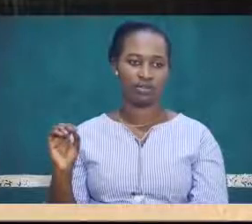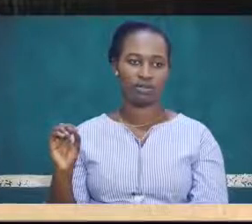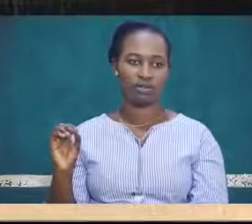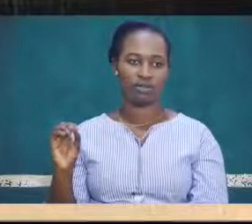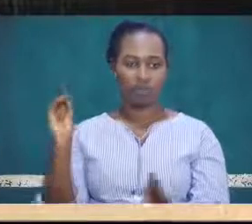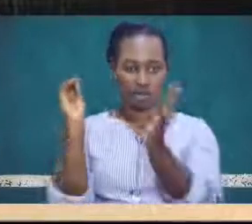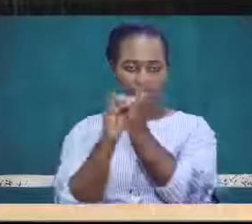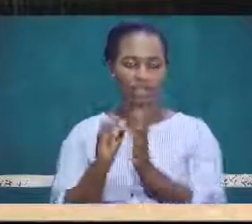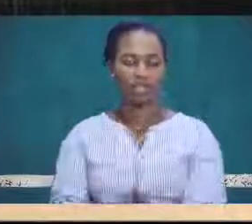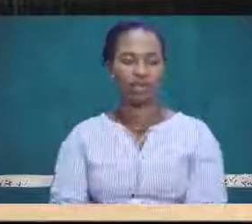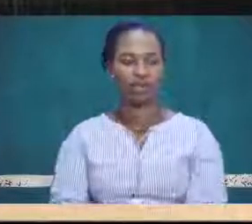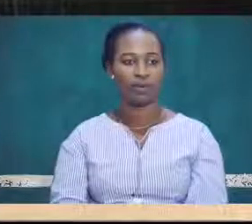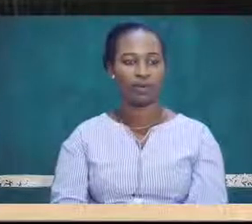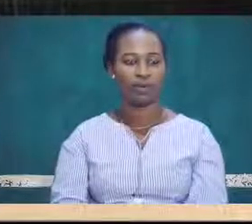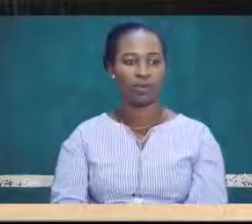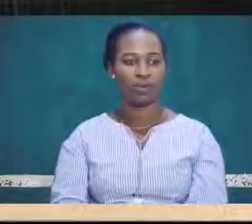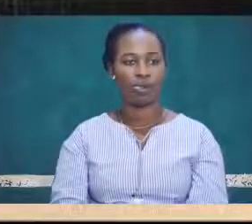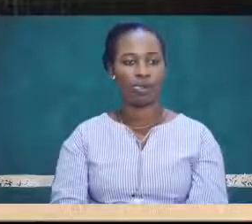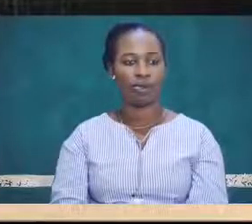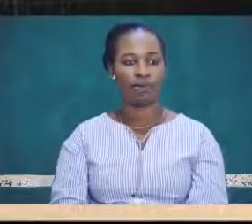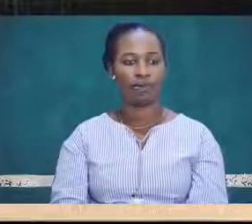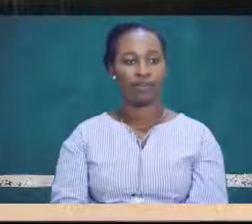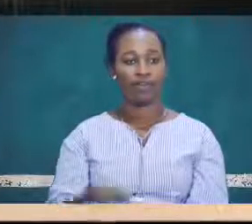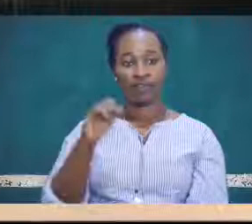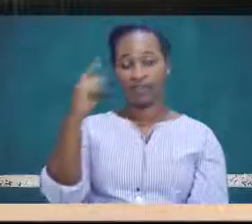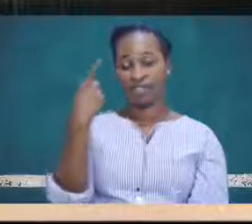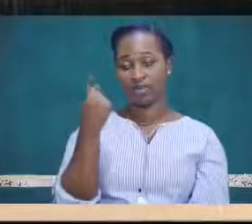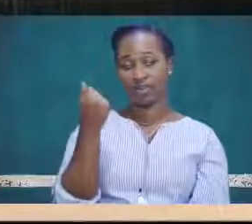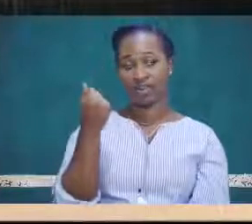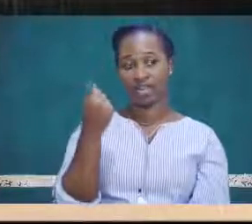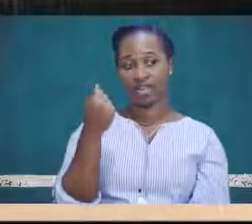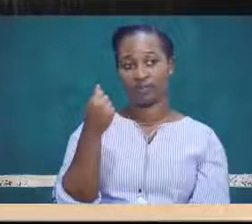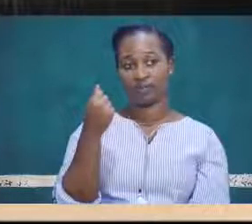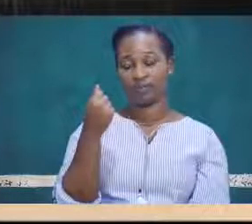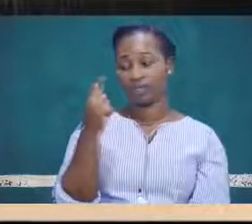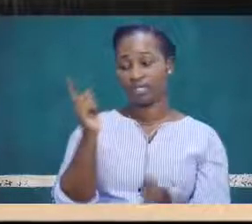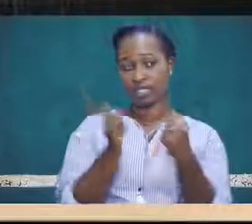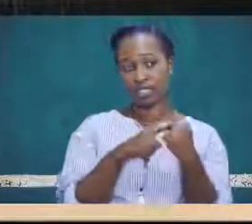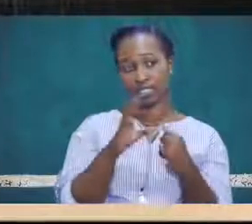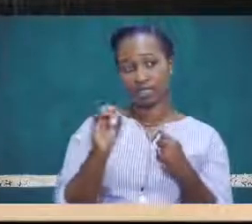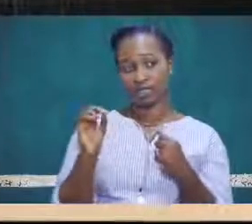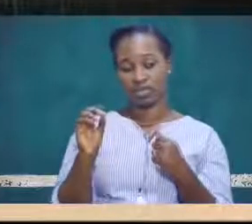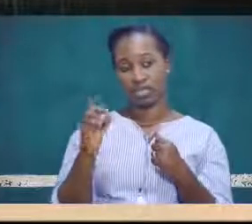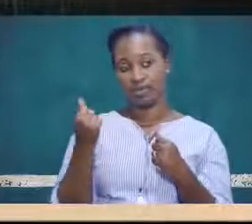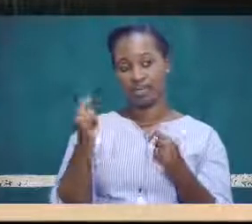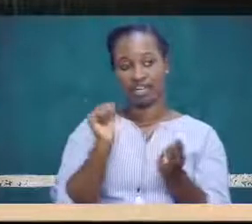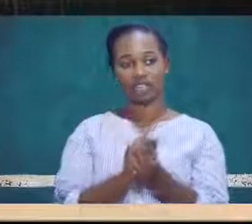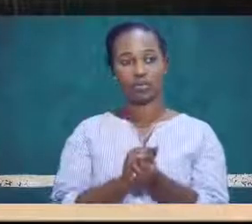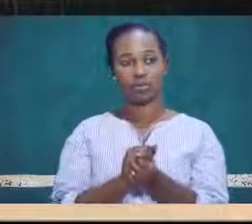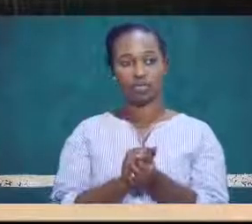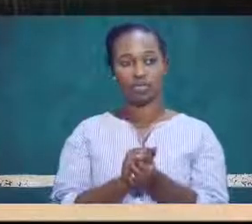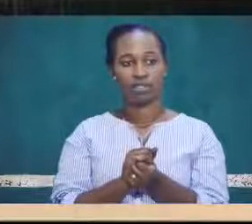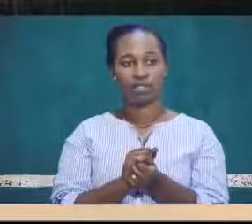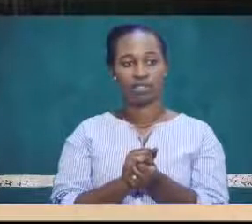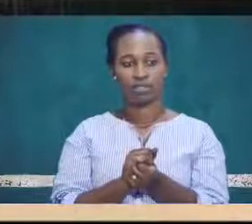plot. At first, when the price was 600, then quantity demanded was 10. So